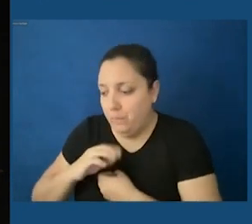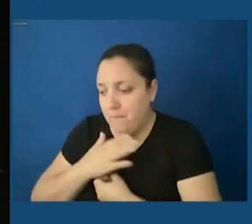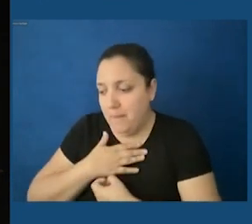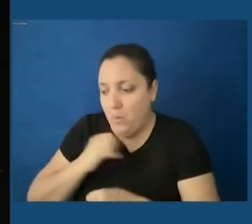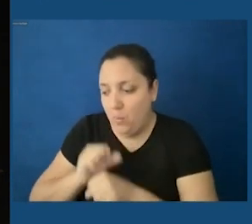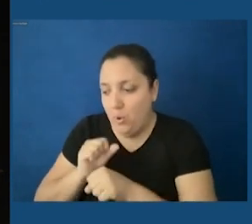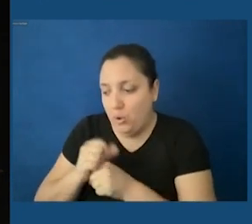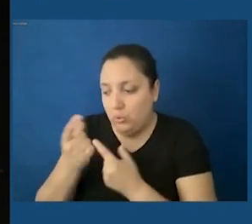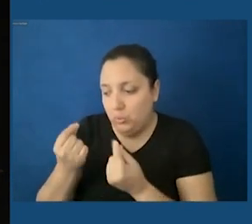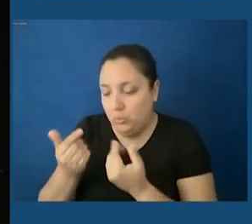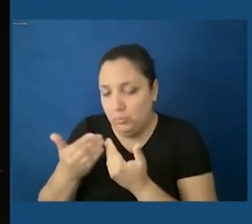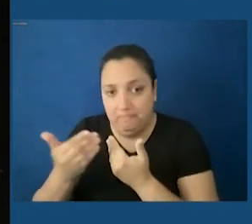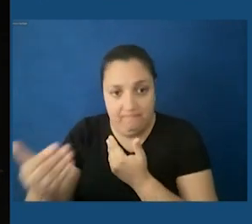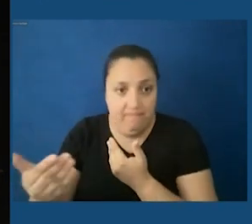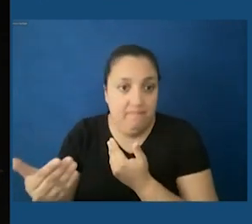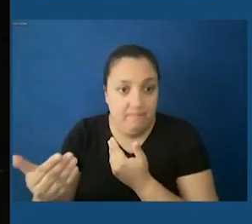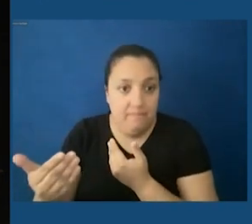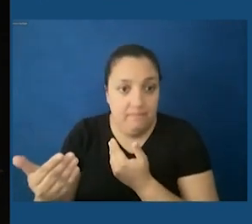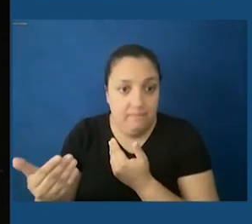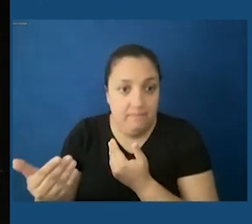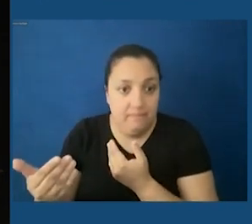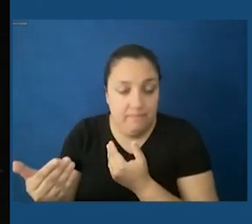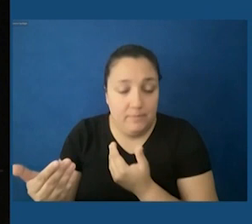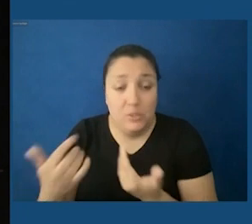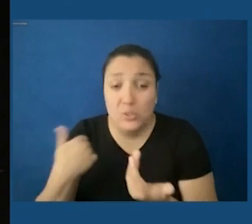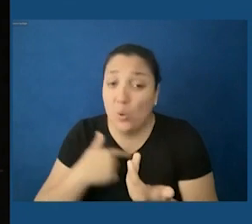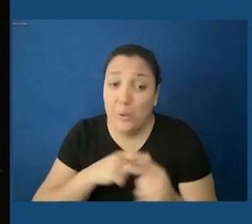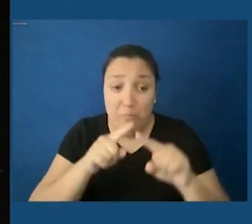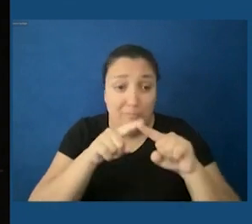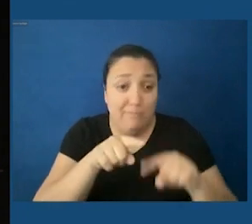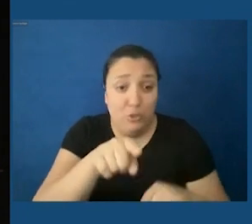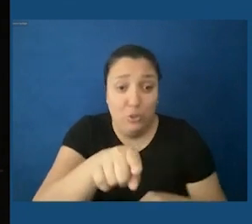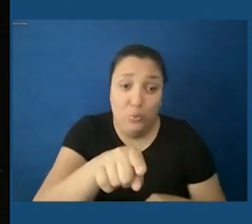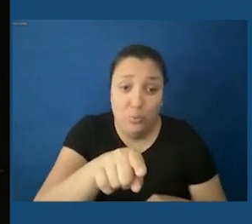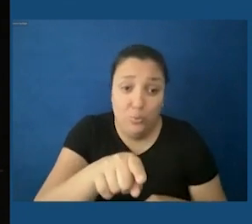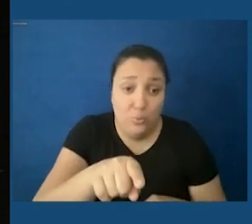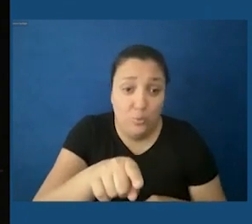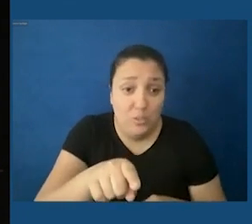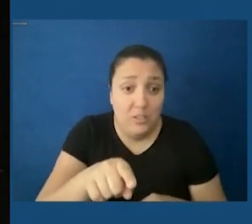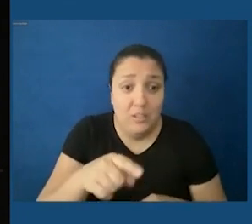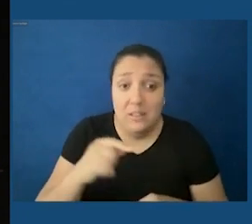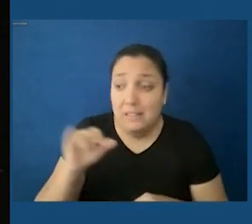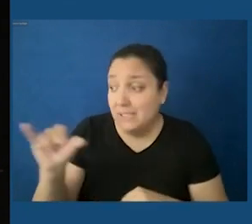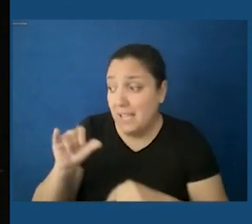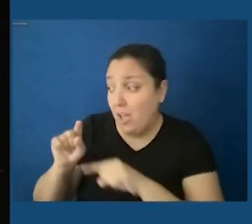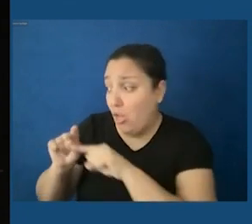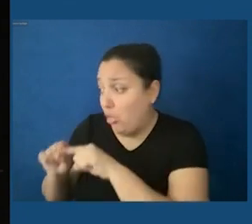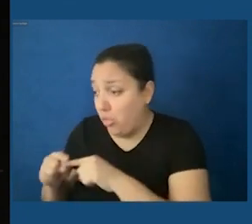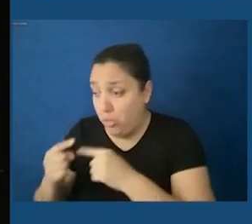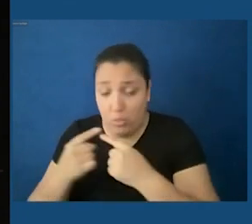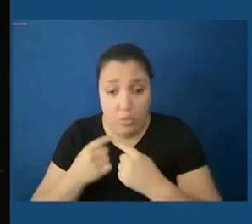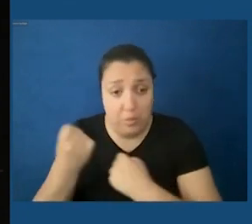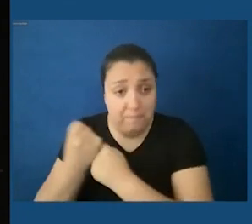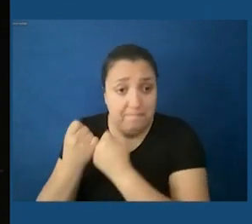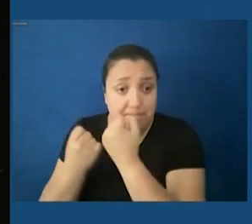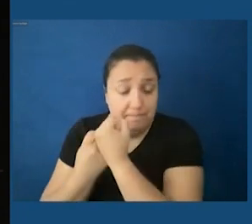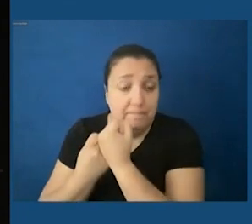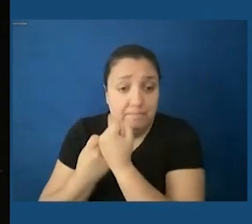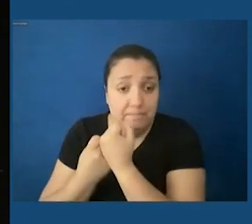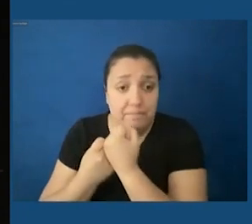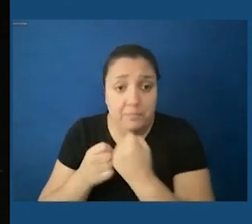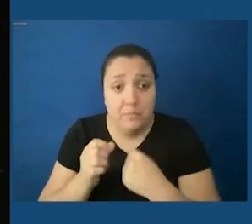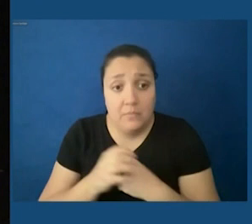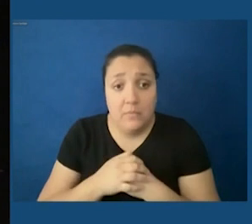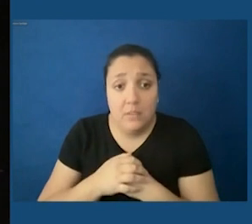moving forward. So we are counting on you as we count on each other. The deep collaboration and